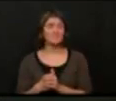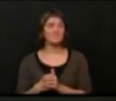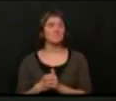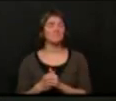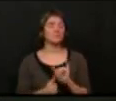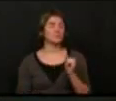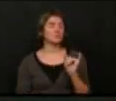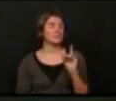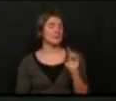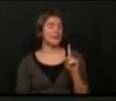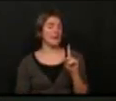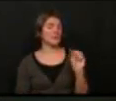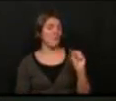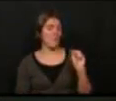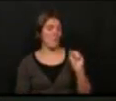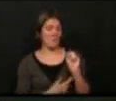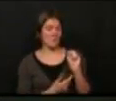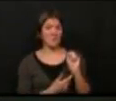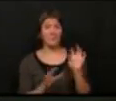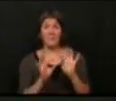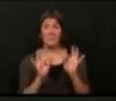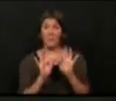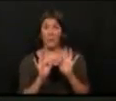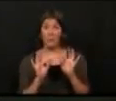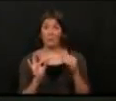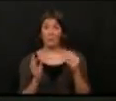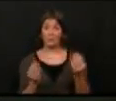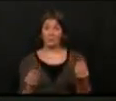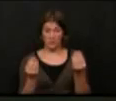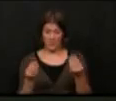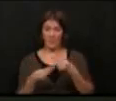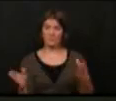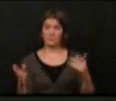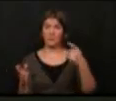think it's important to have those become public quickly so